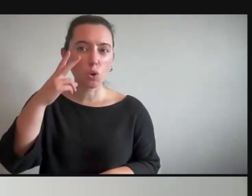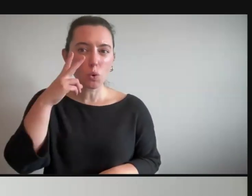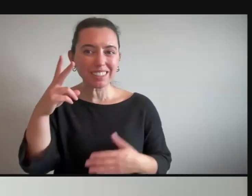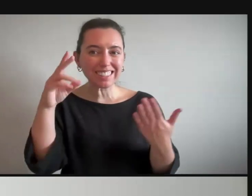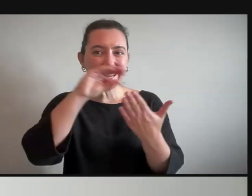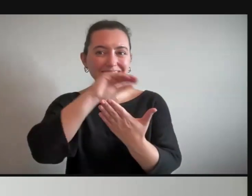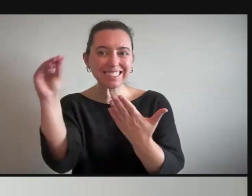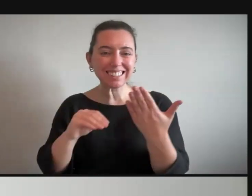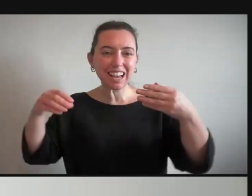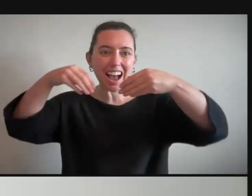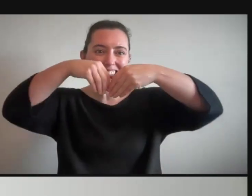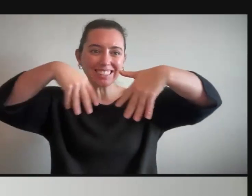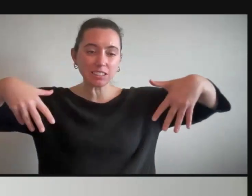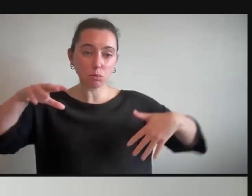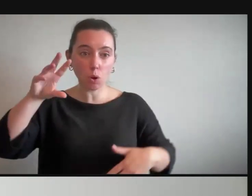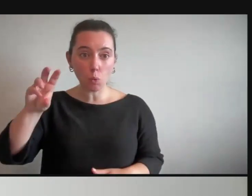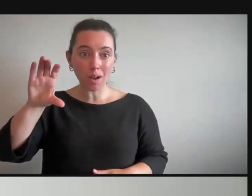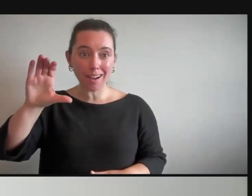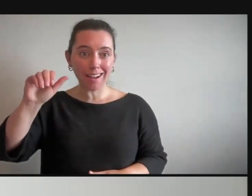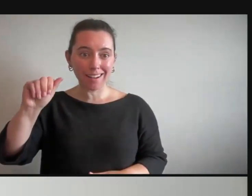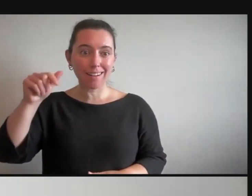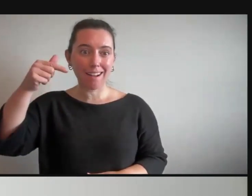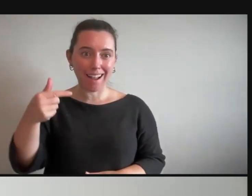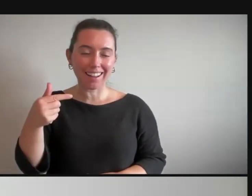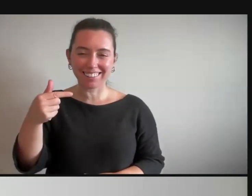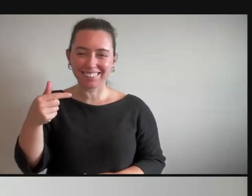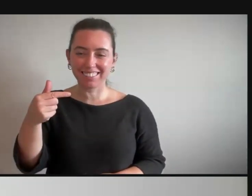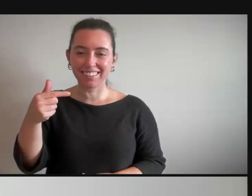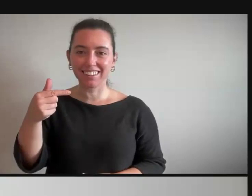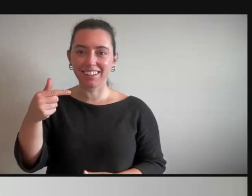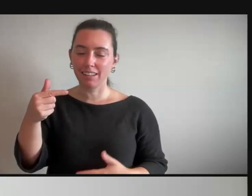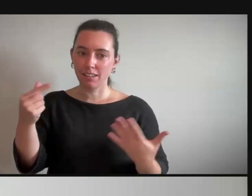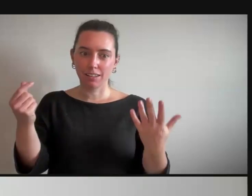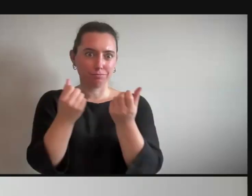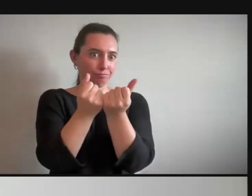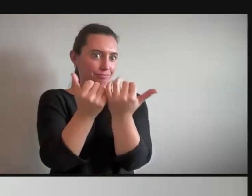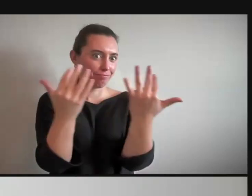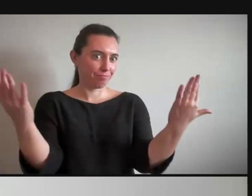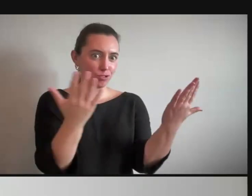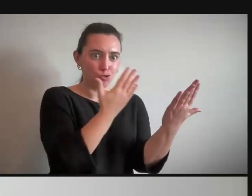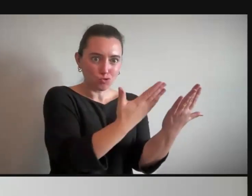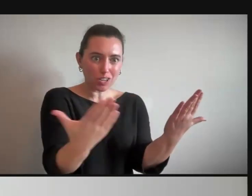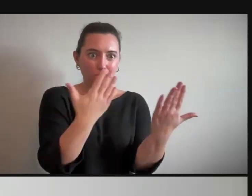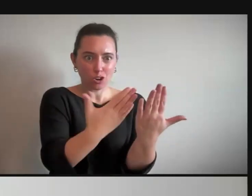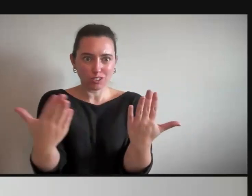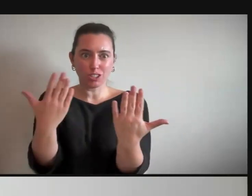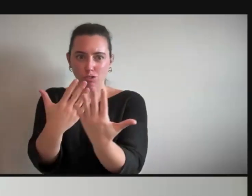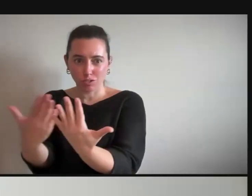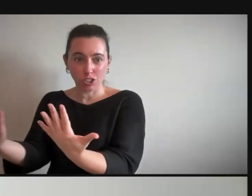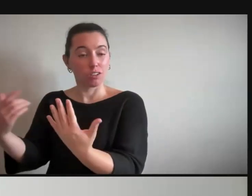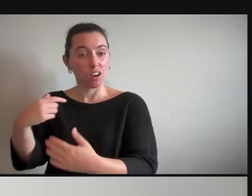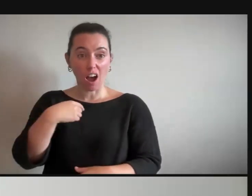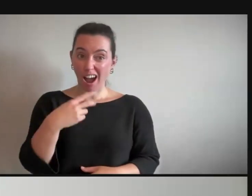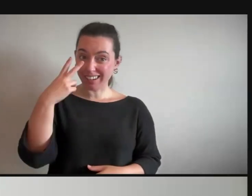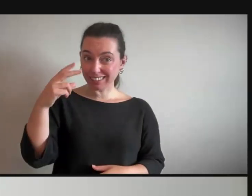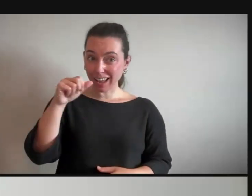in WCAG, it's like quite, yeah, there's quite a lot of resources. And what I see in apps is that it's like, in the